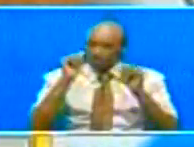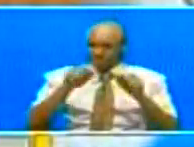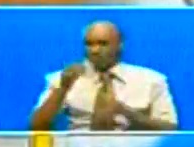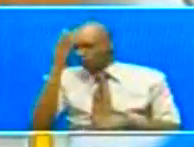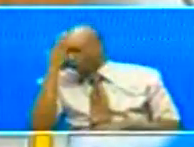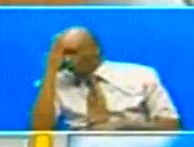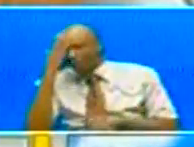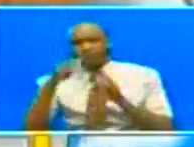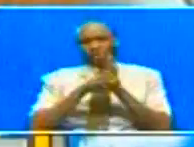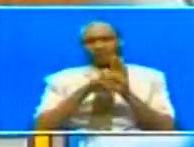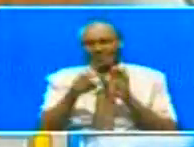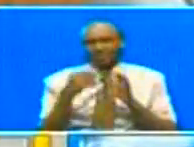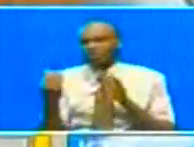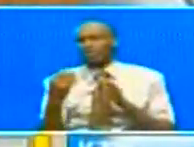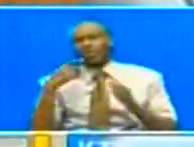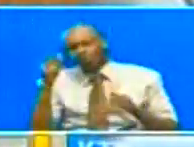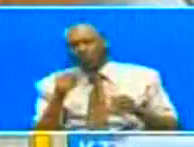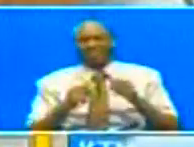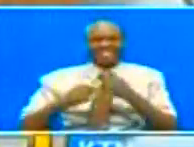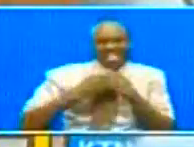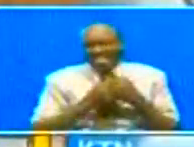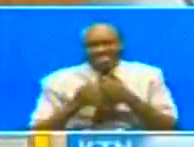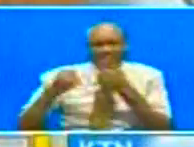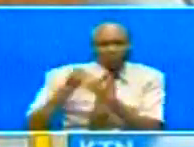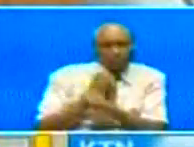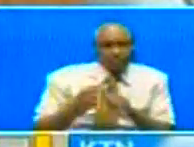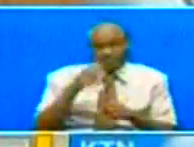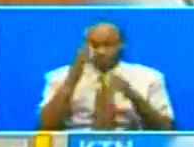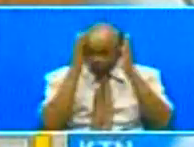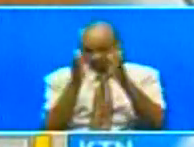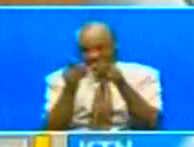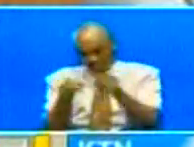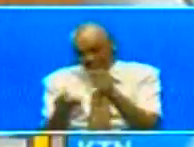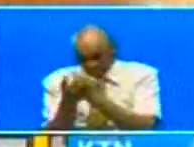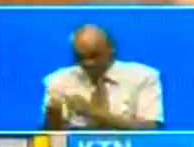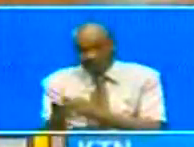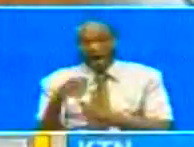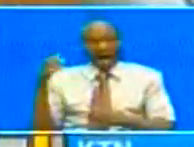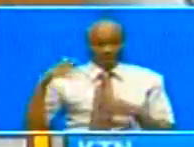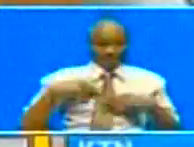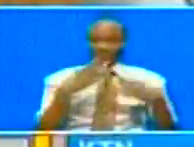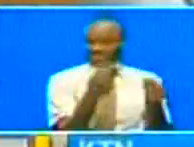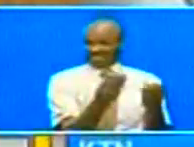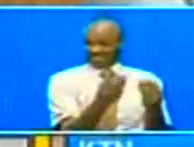using our program the children who are struggling and they concentrate more time there. And those ones who are able to do